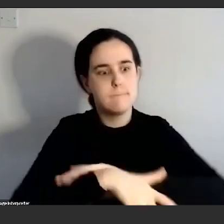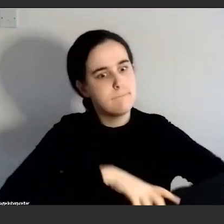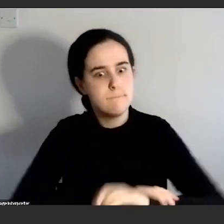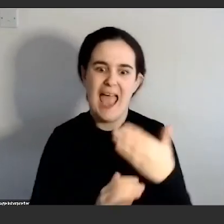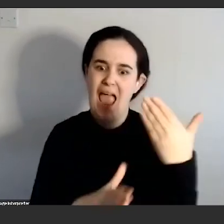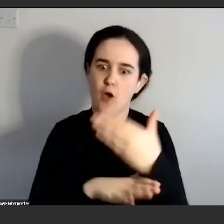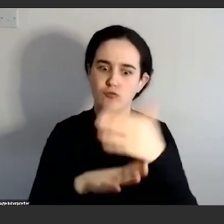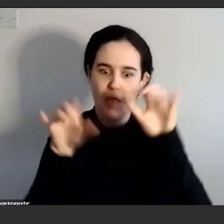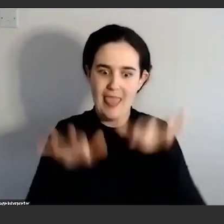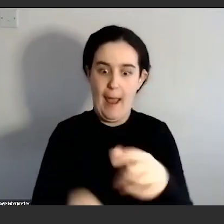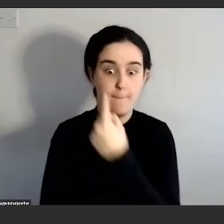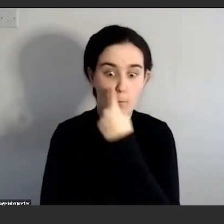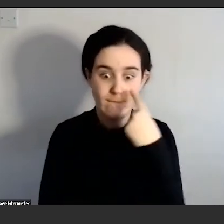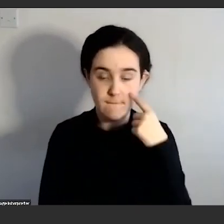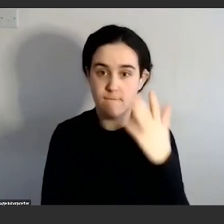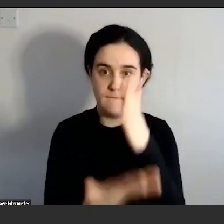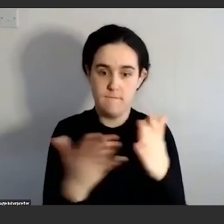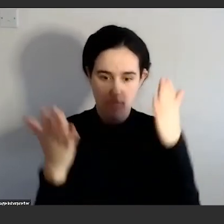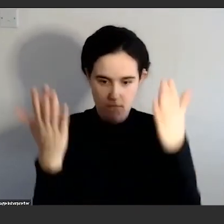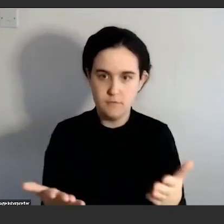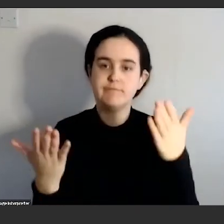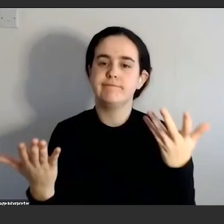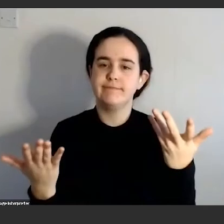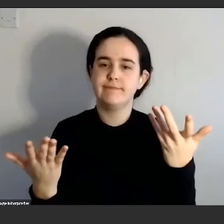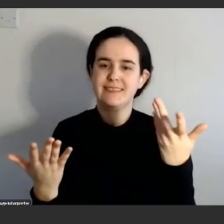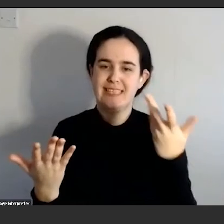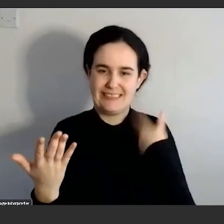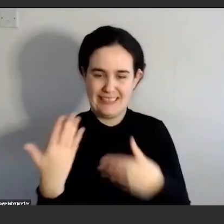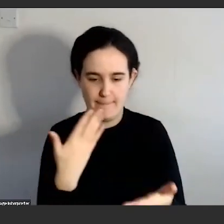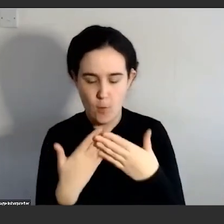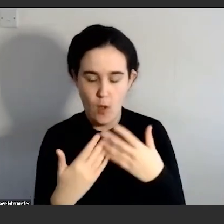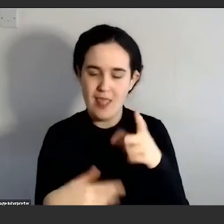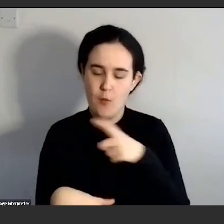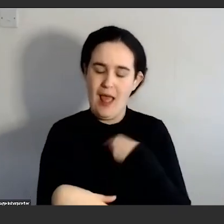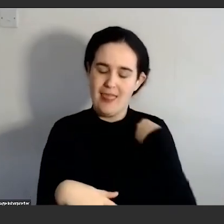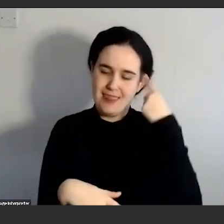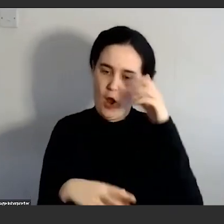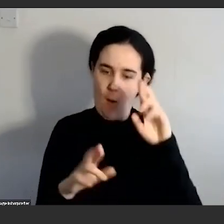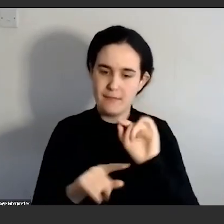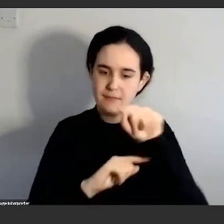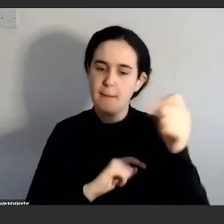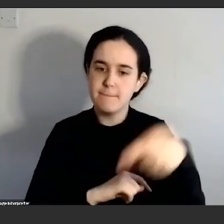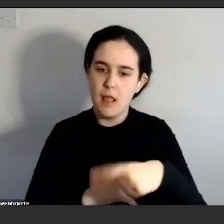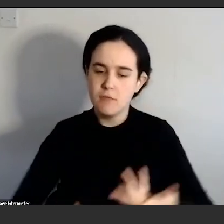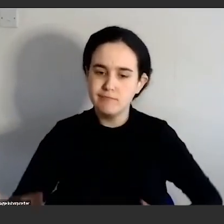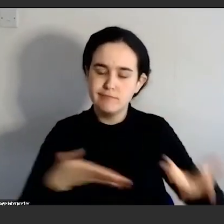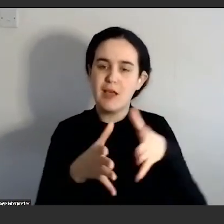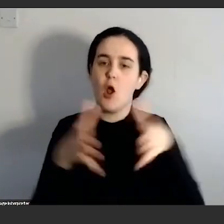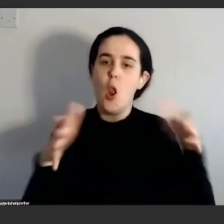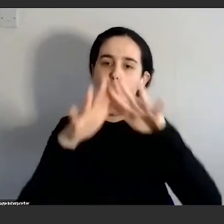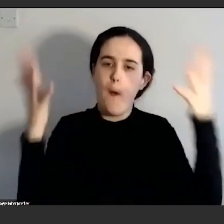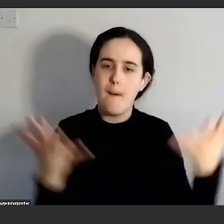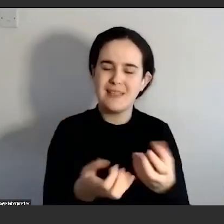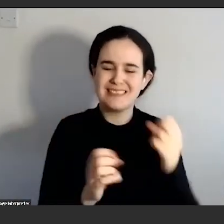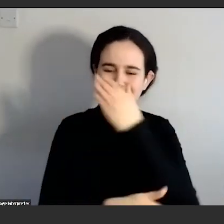under Sustainable Development Goal 3. So what we need is not just commitments to talk and to put things in policy, but commitments to act